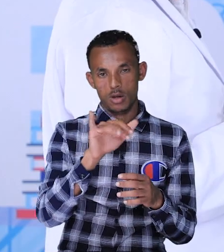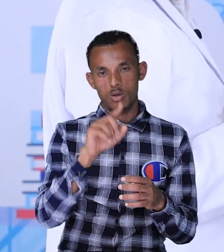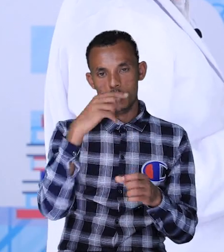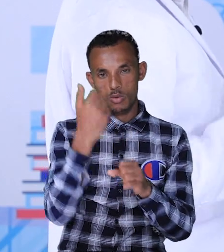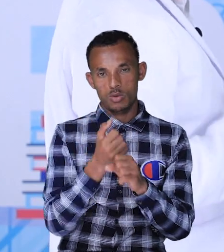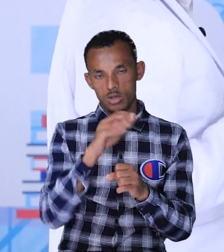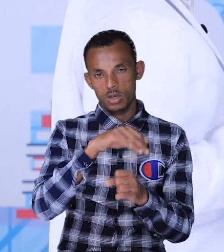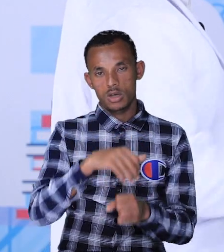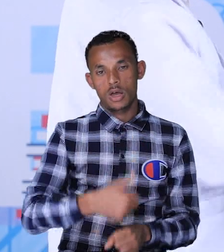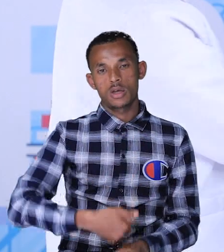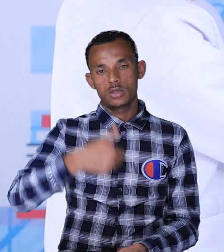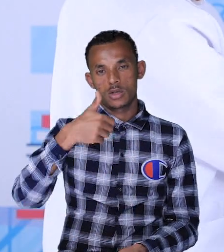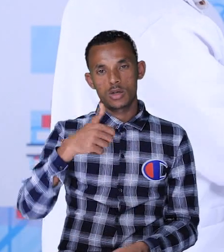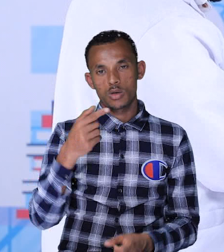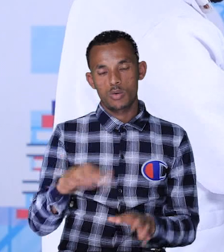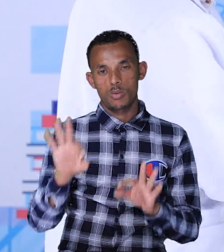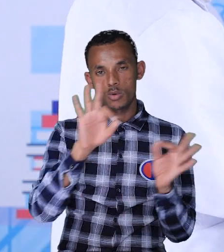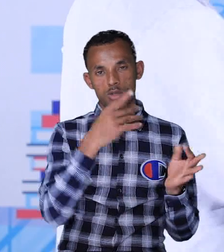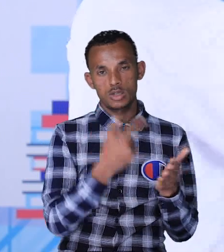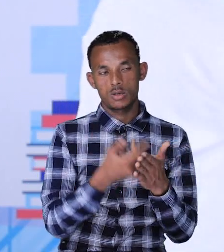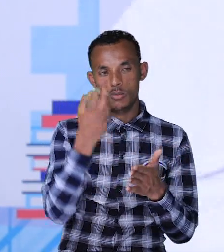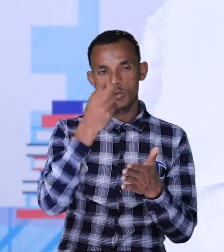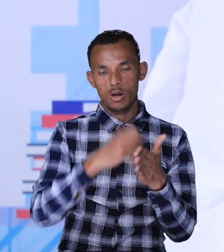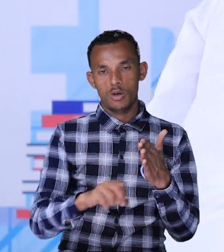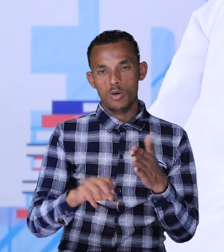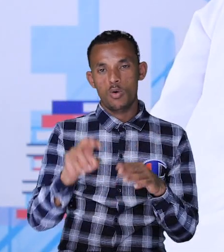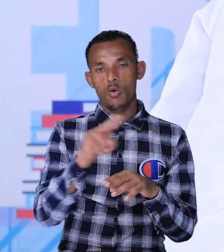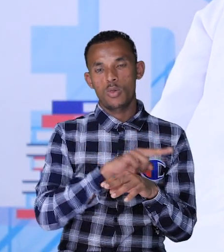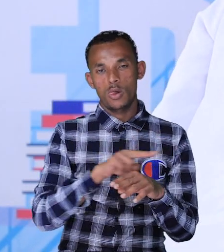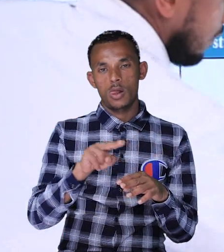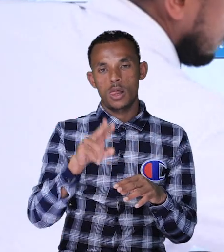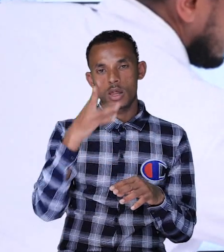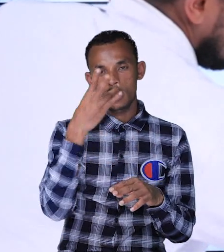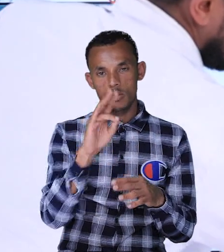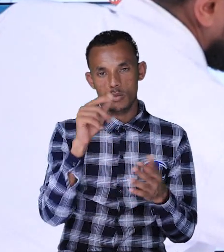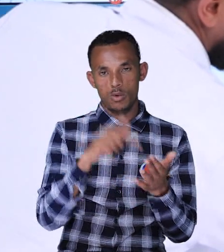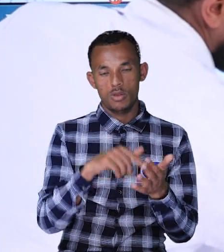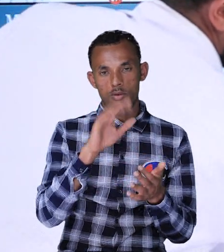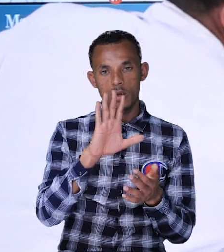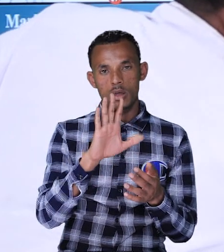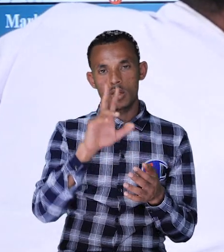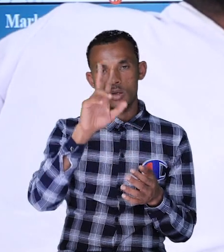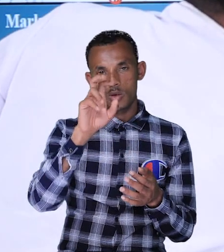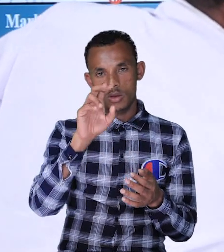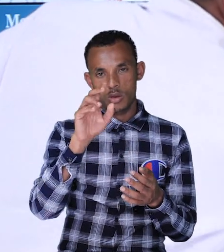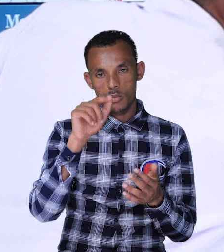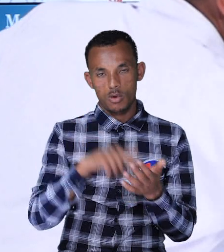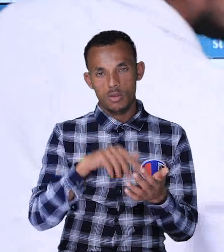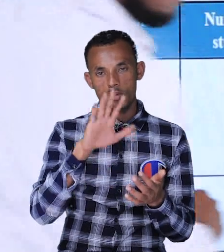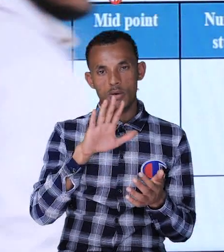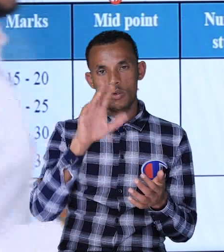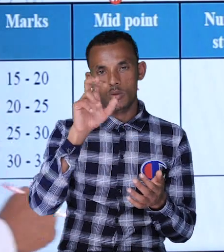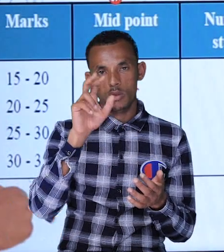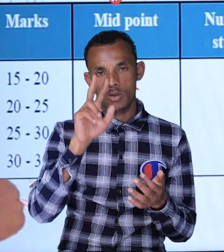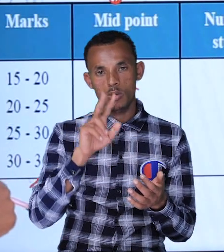other. So you put these marks on horizontal axis, 17.5, 20.5, 27.5,